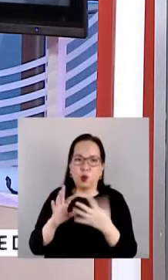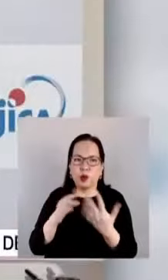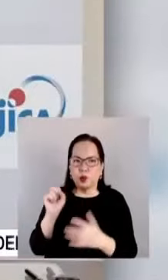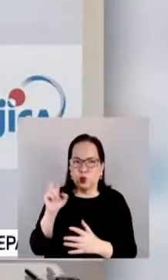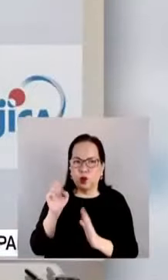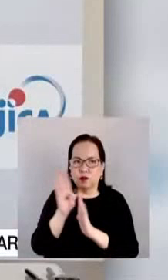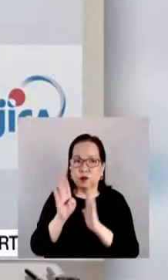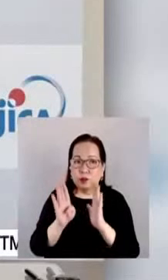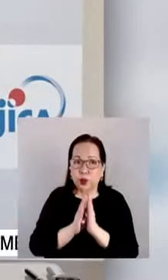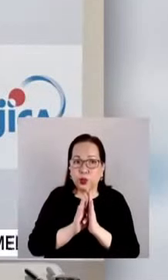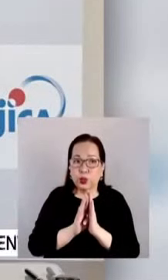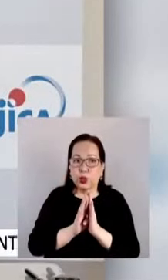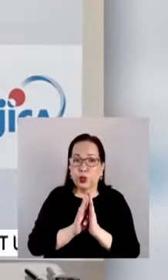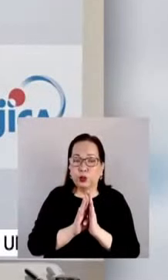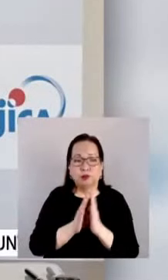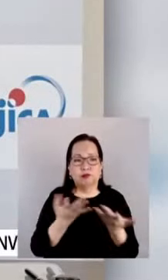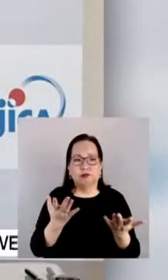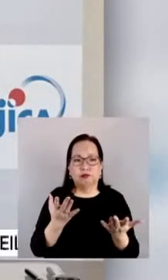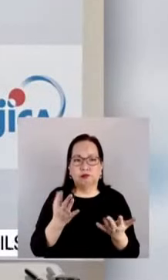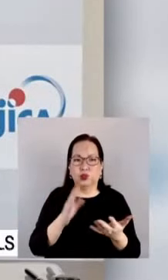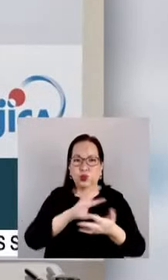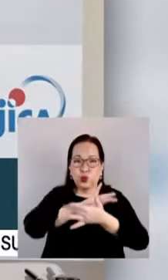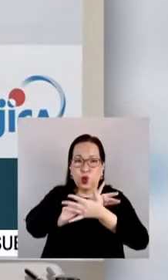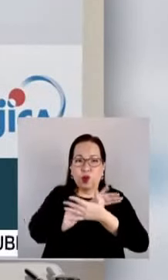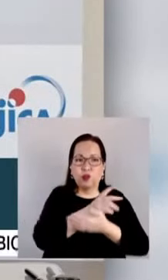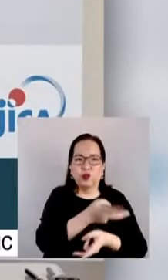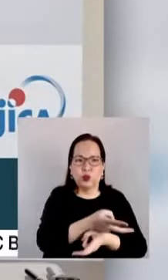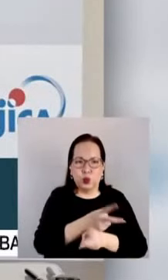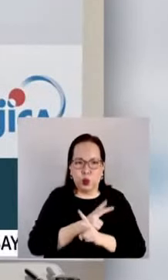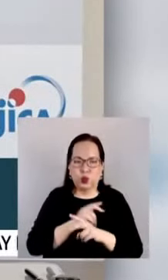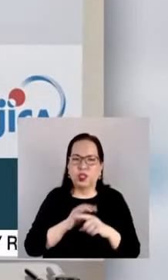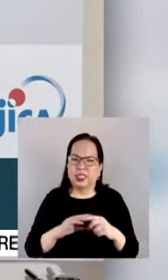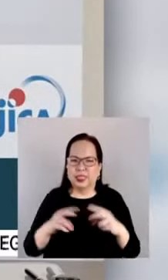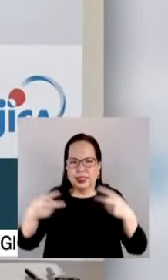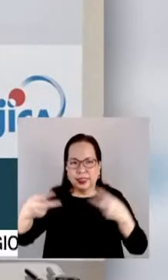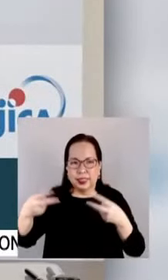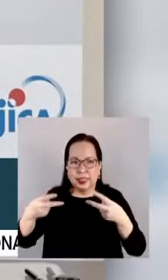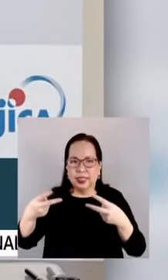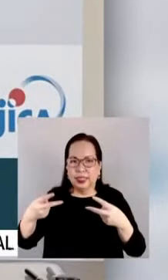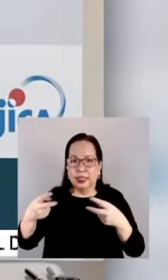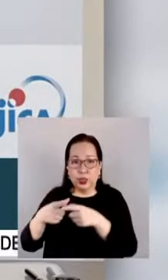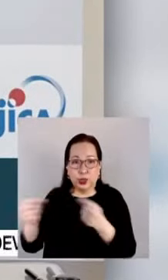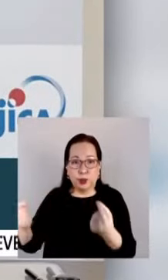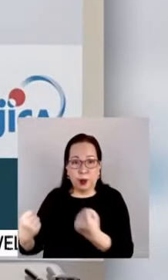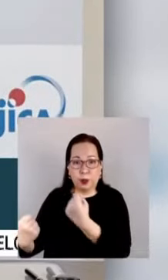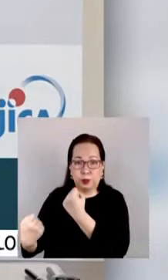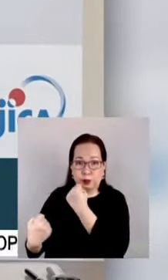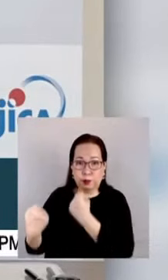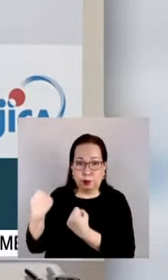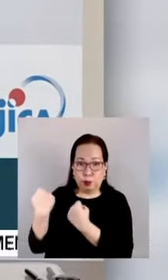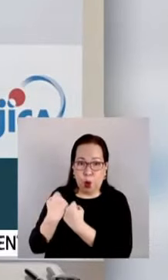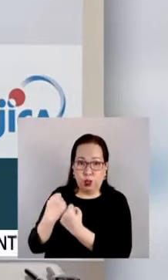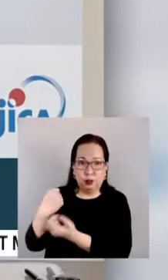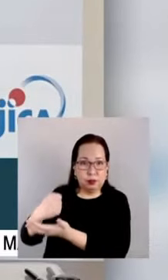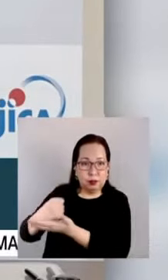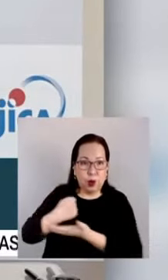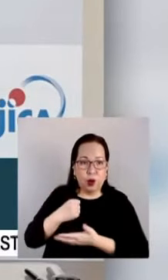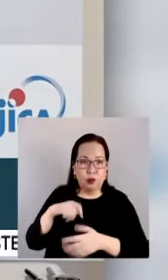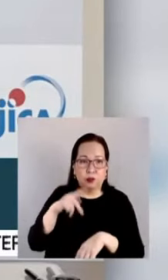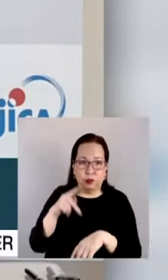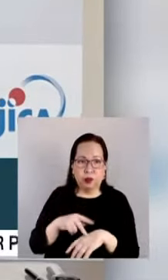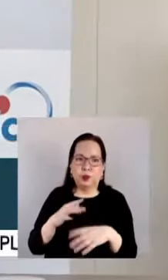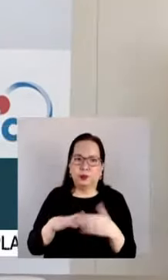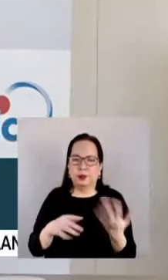finance department says the agreement is the second phase of Japan's COVID-19 assistance. The Philippines will use the loan to support the country's